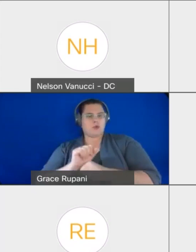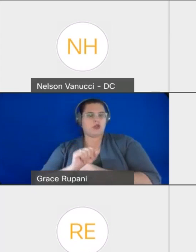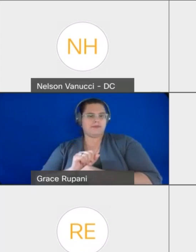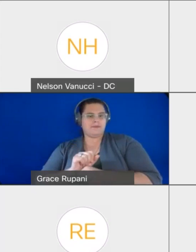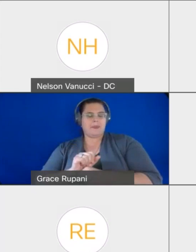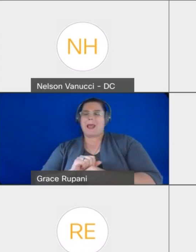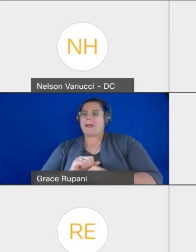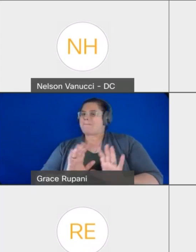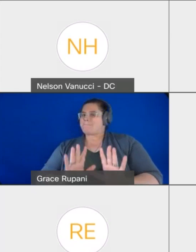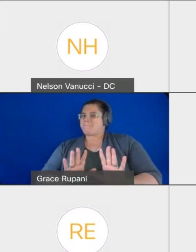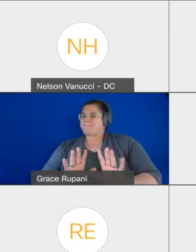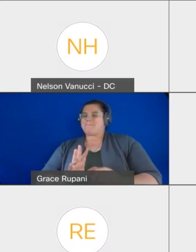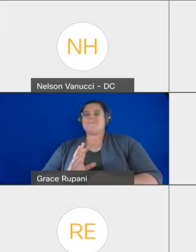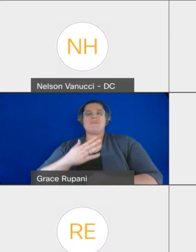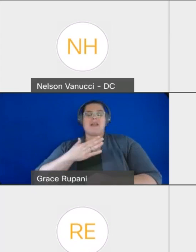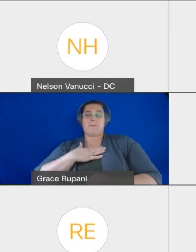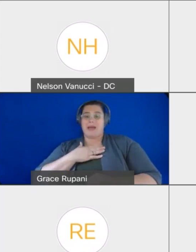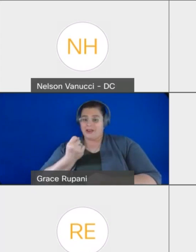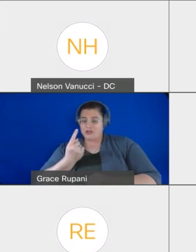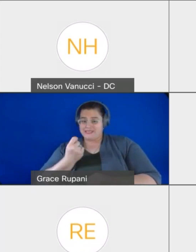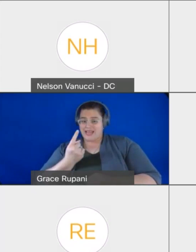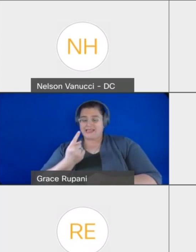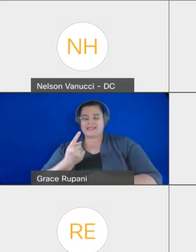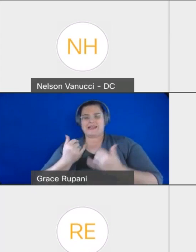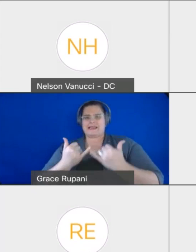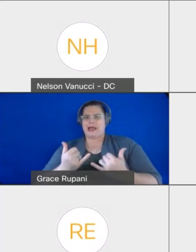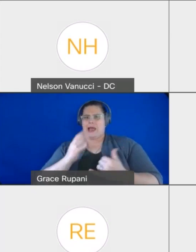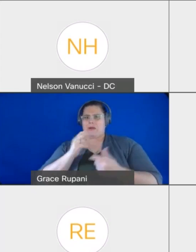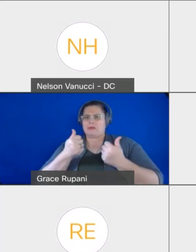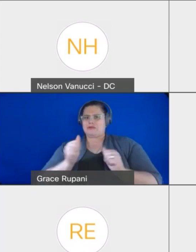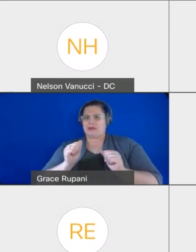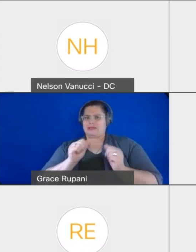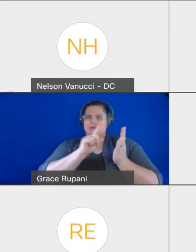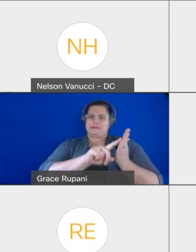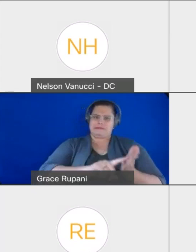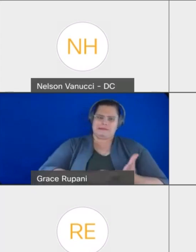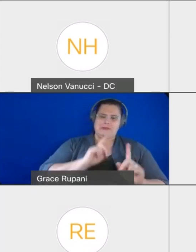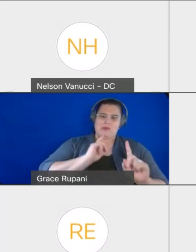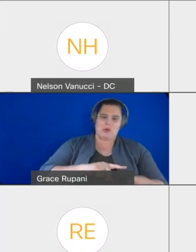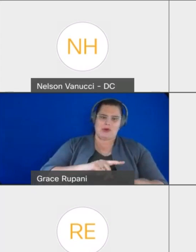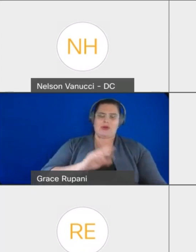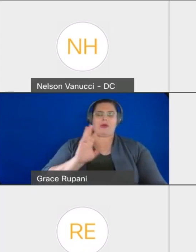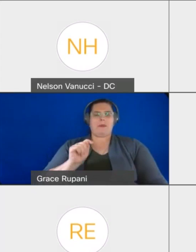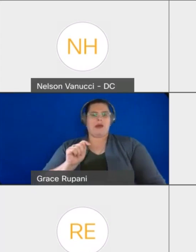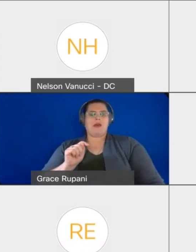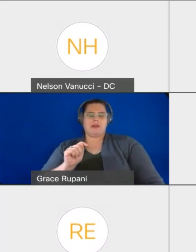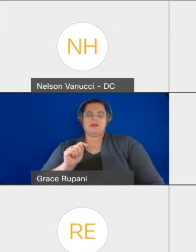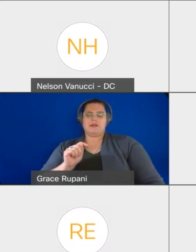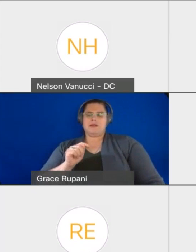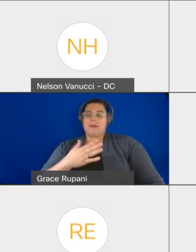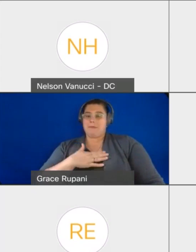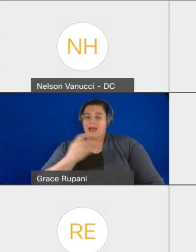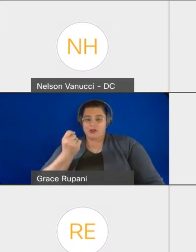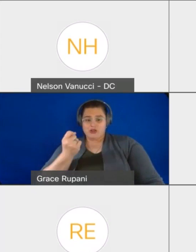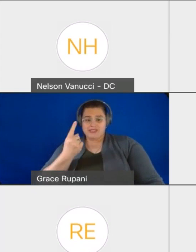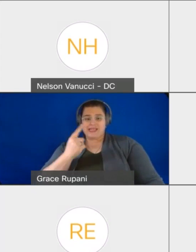My understanding, and now I'm going to try and look up the order. So my understanding of the